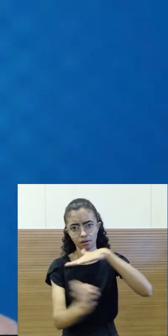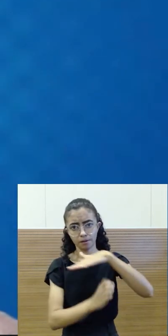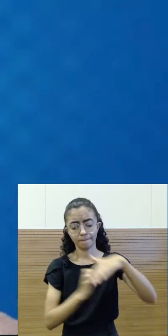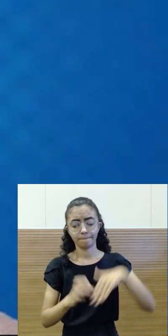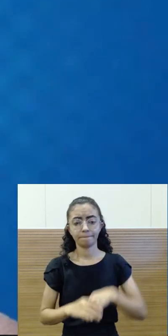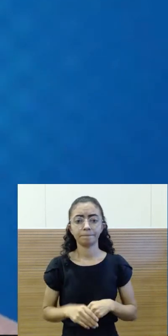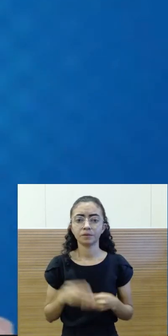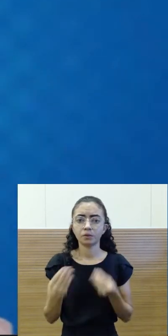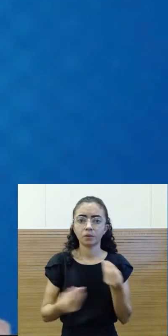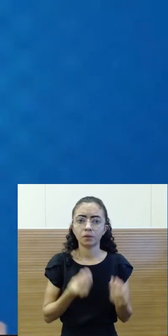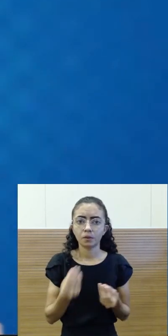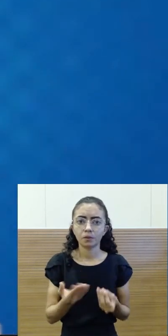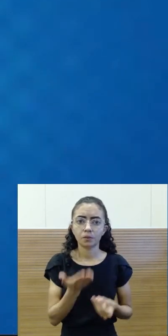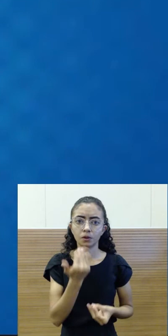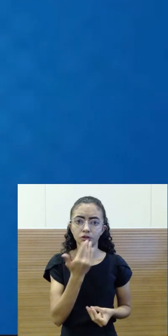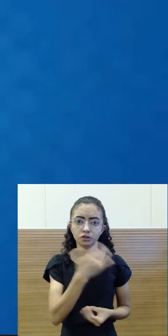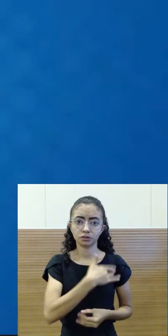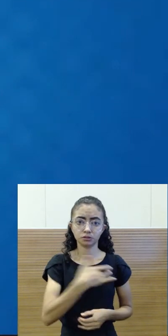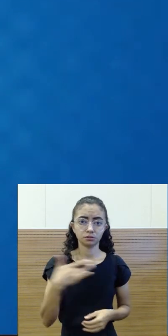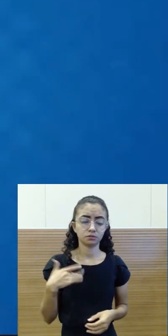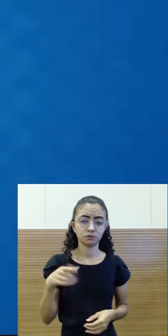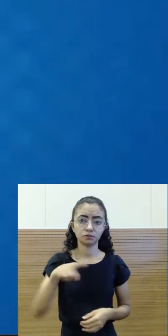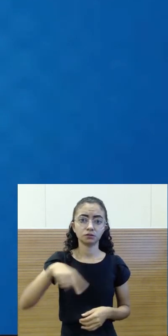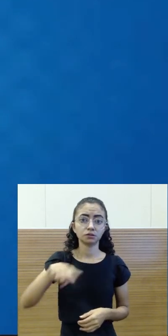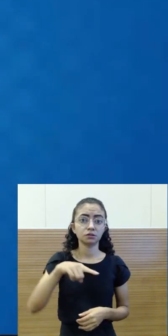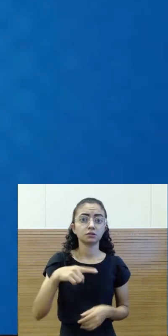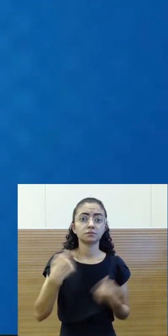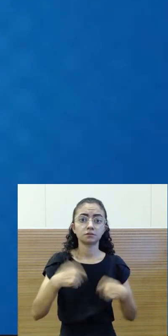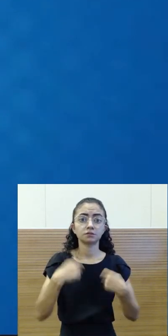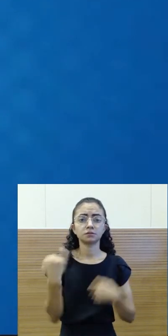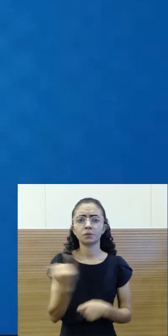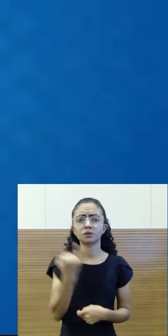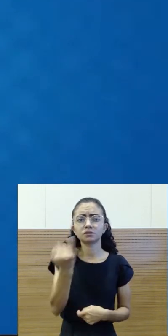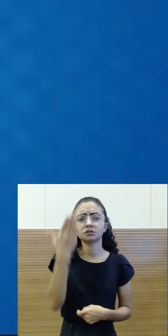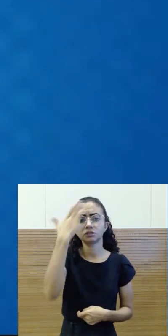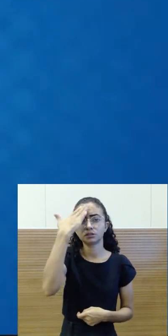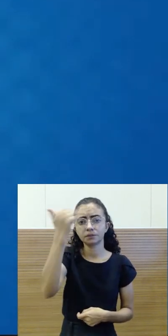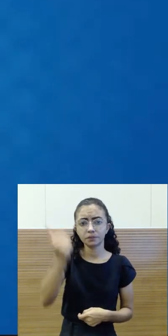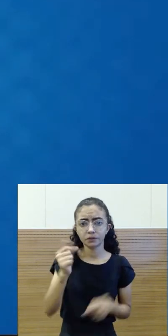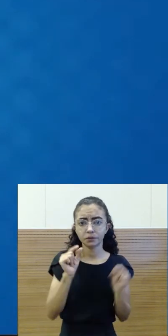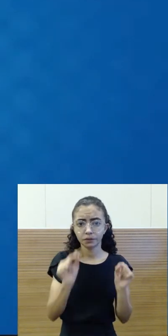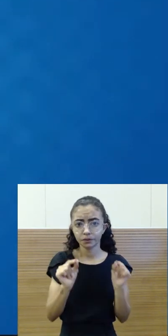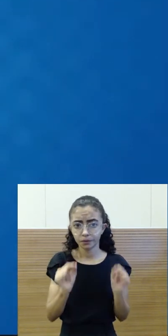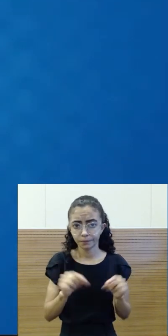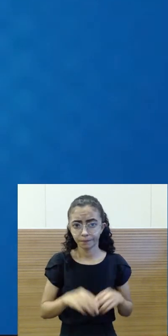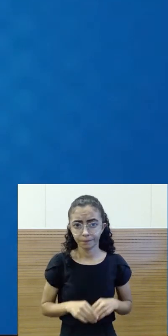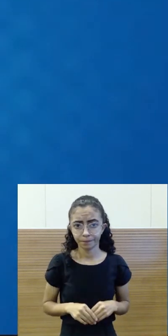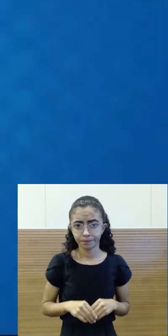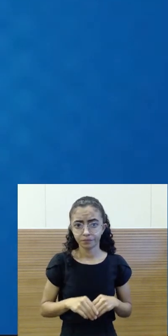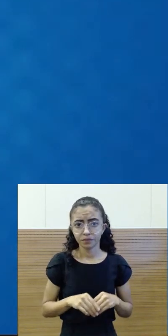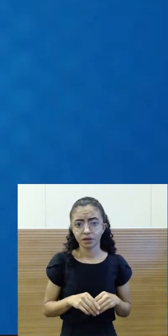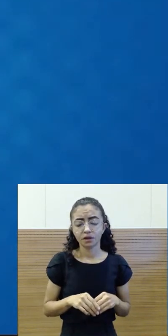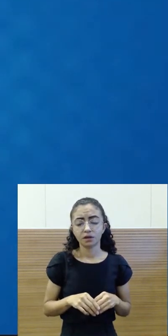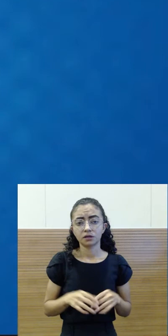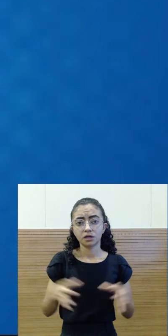have to know the whole onset and design of the Food System Summit was